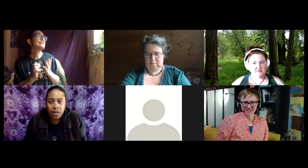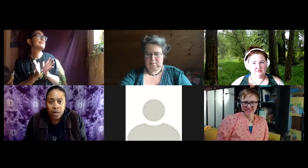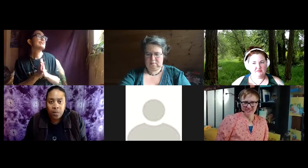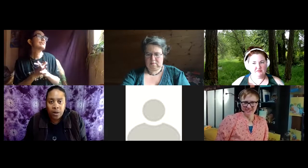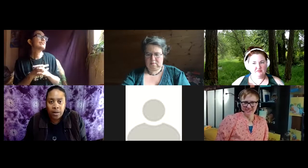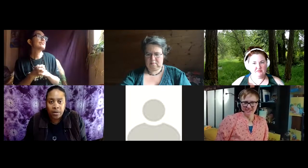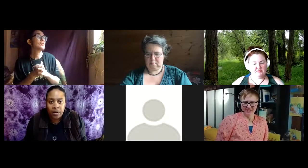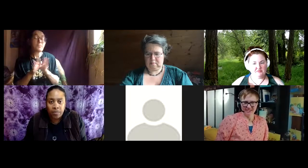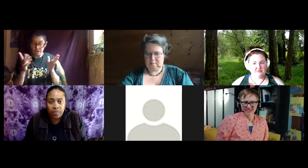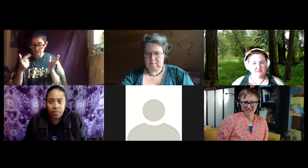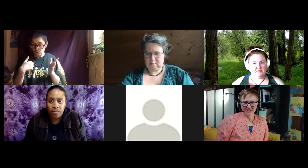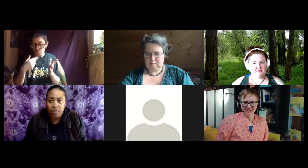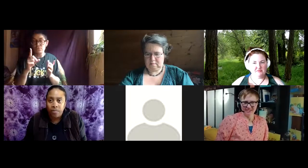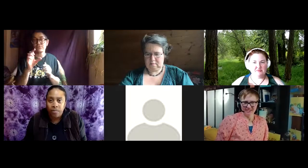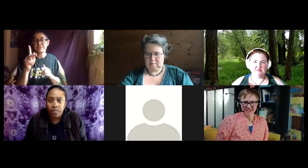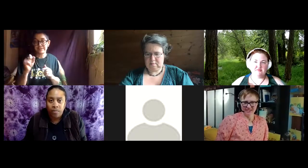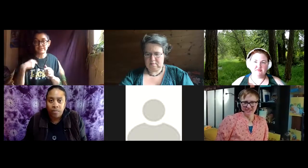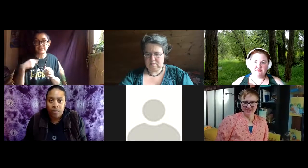let's see what else.